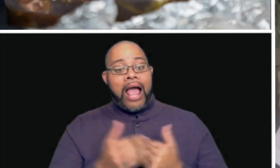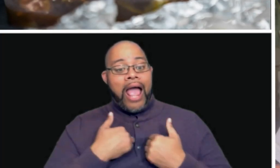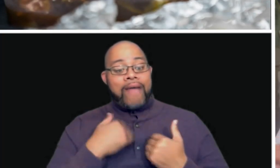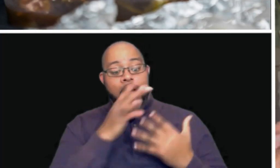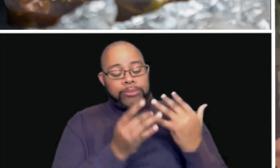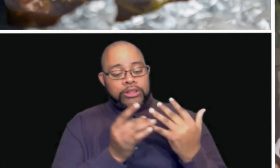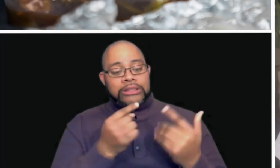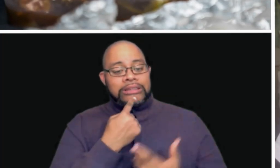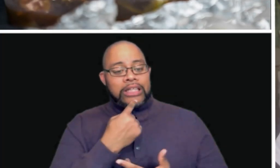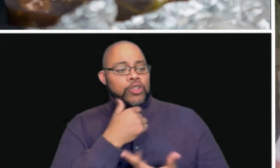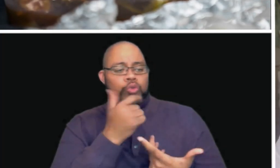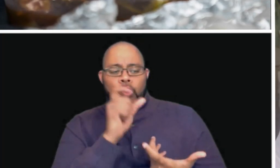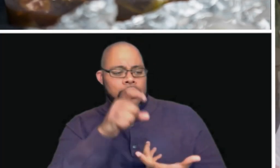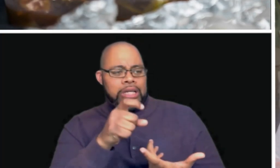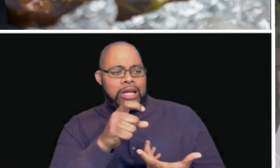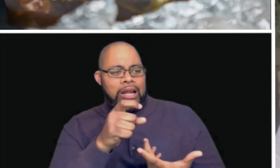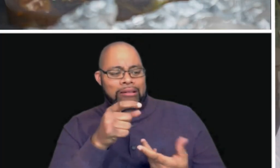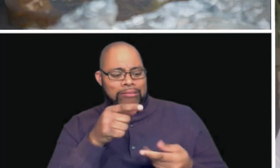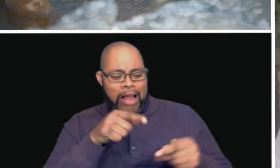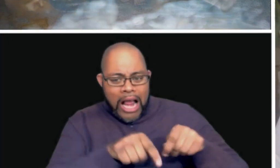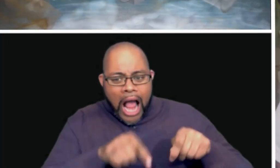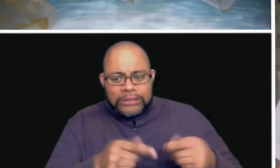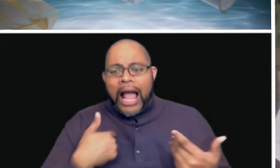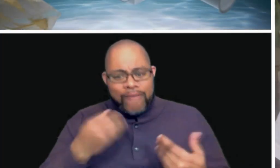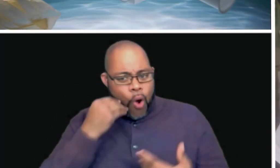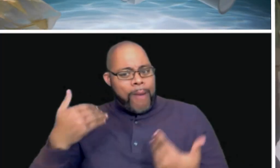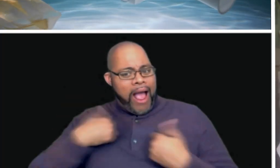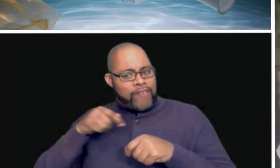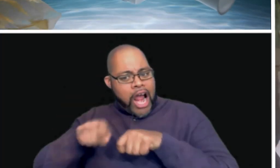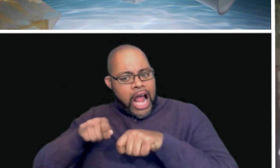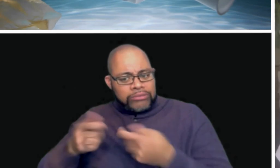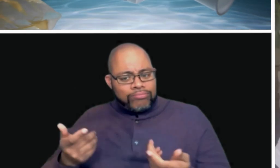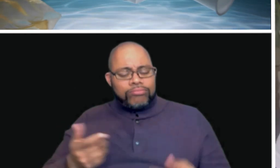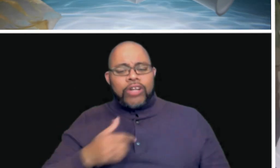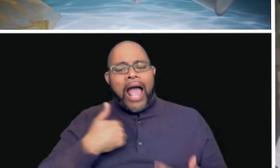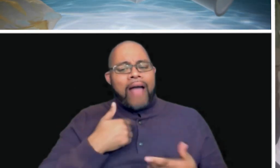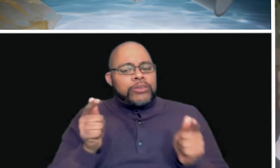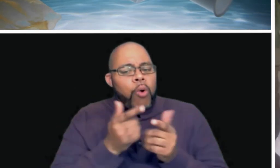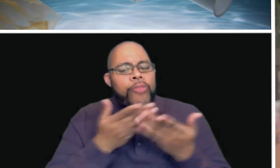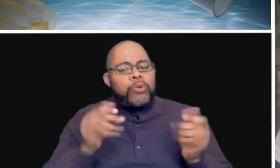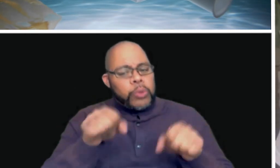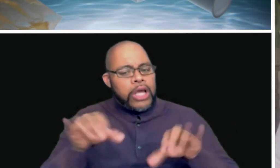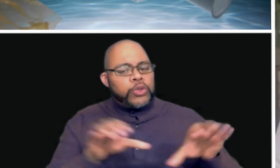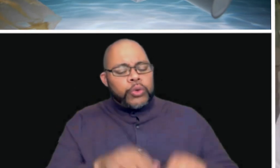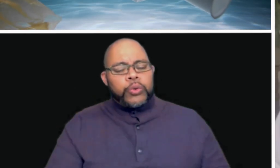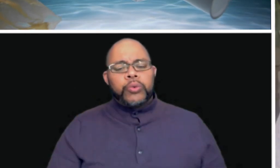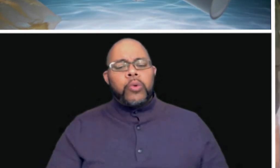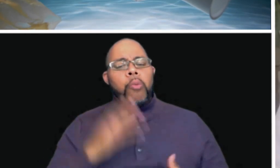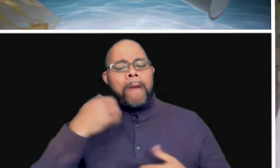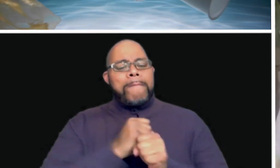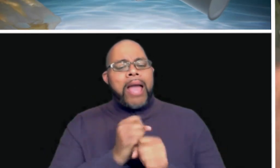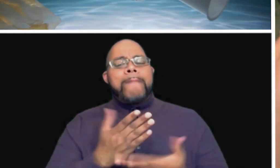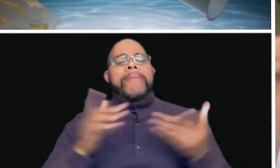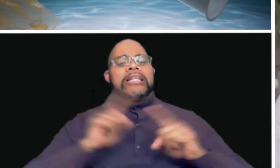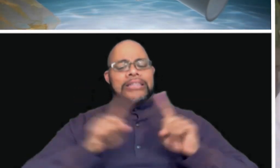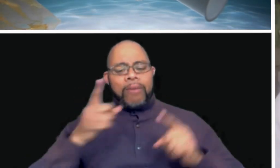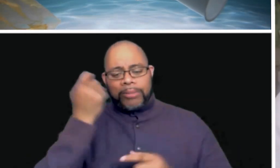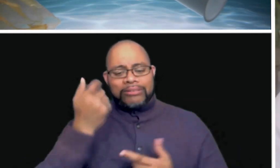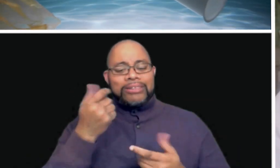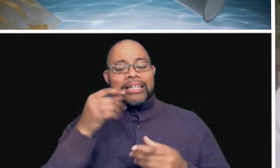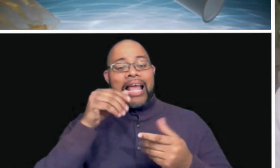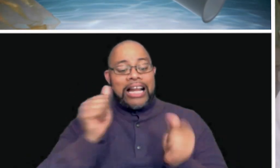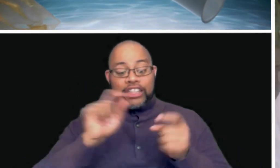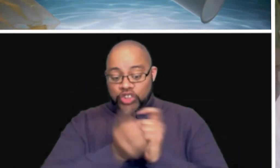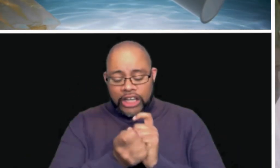can even have the option to say that you don't need cutlery because you have cutlery at home. So there's a lot of small things that you can do that will make a